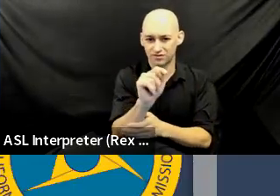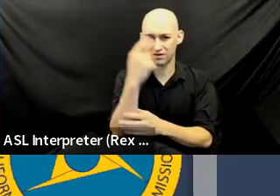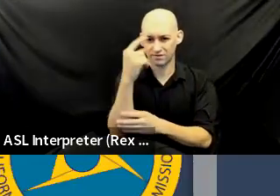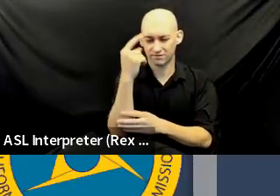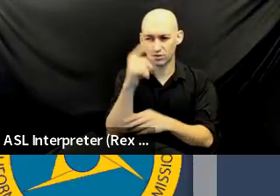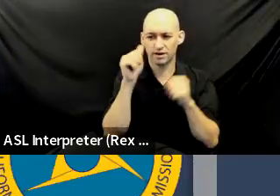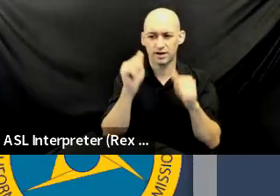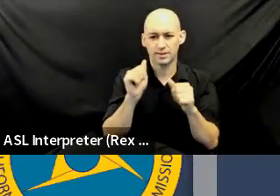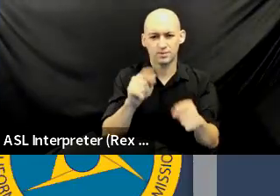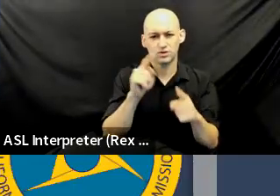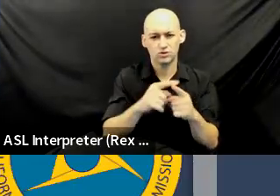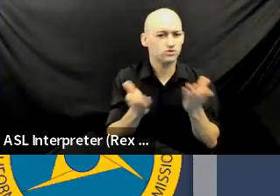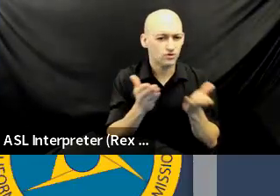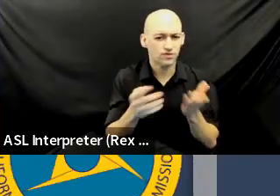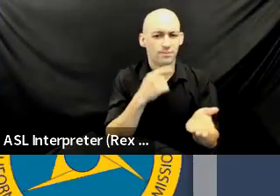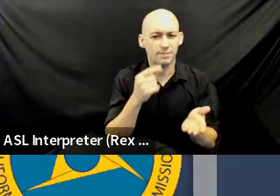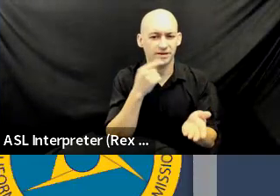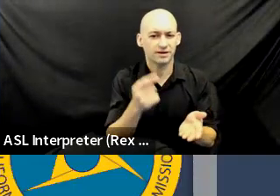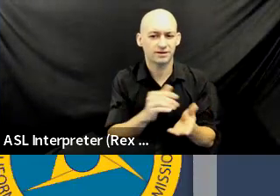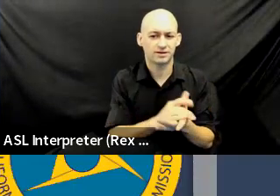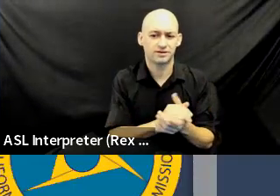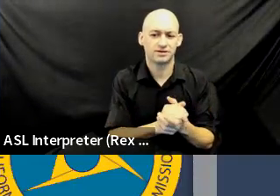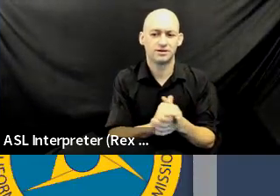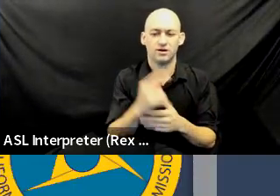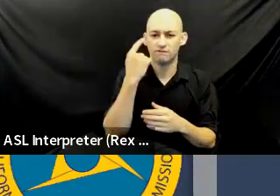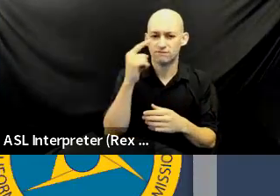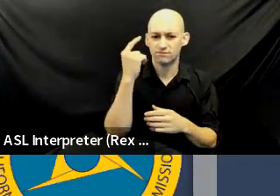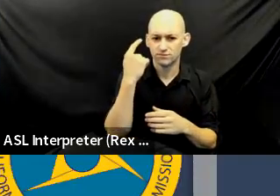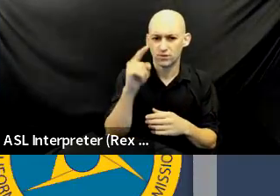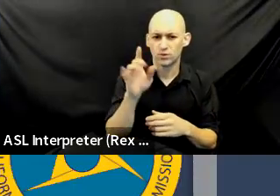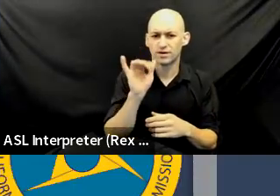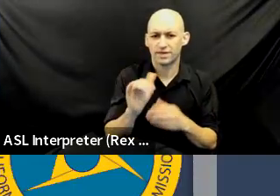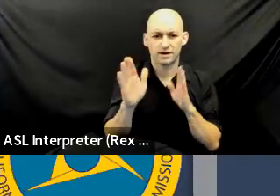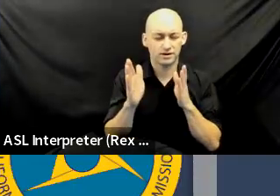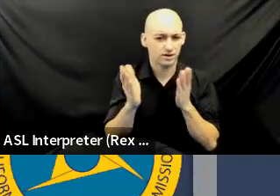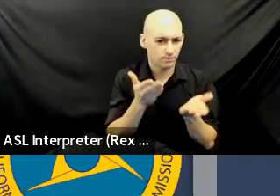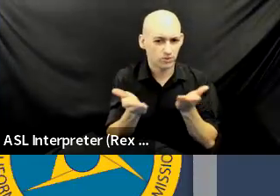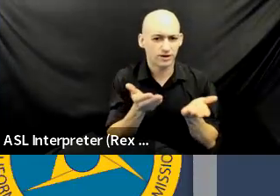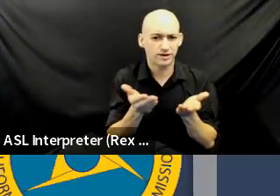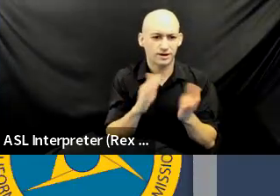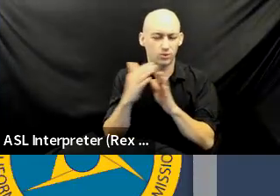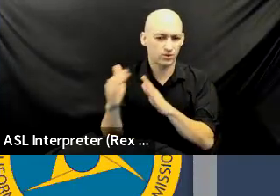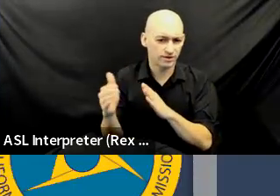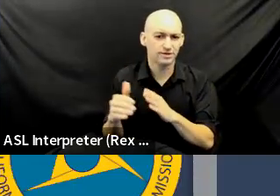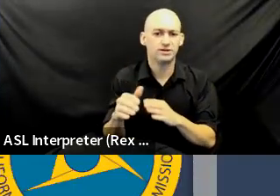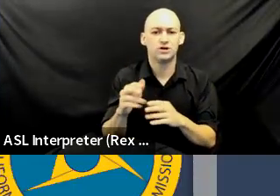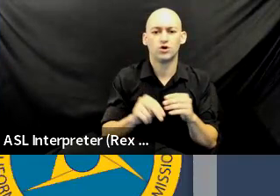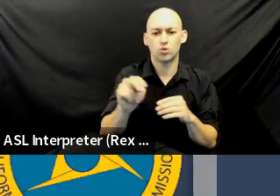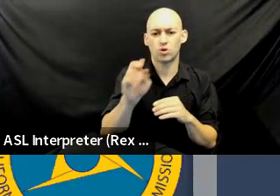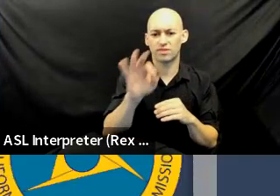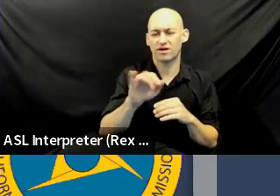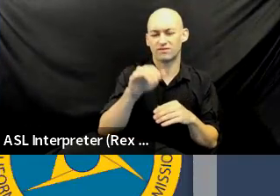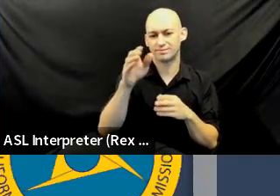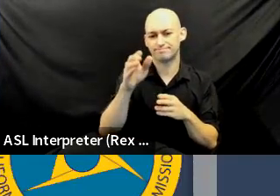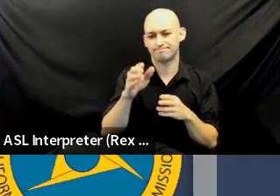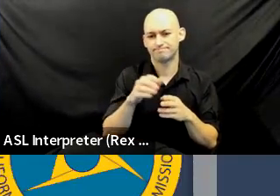able to serve the public. For the communities that are north of Interstate 10, which